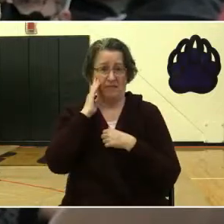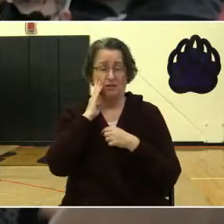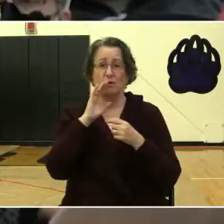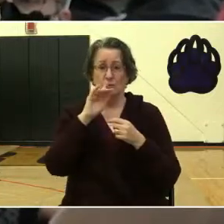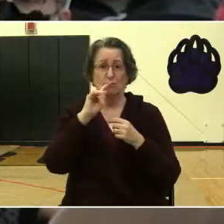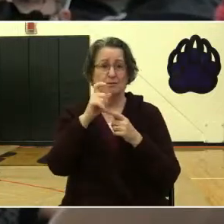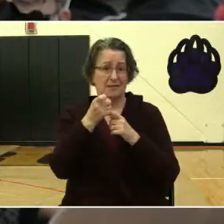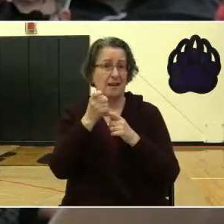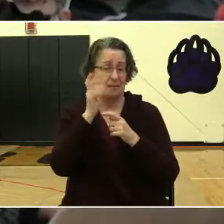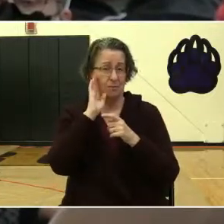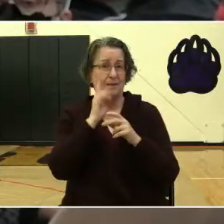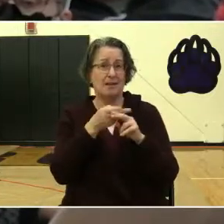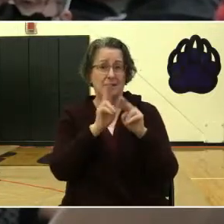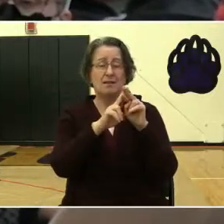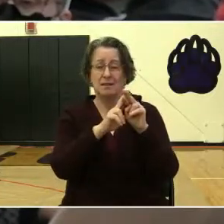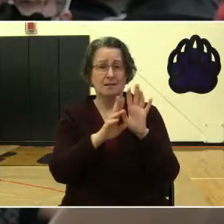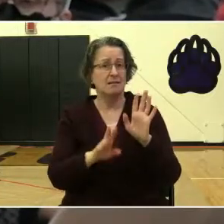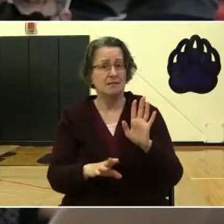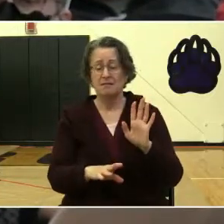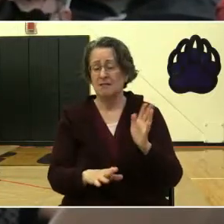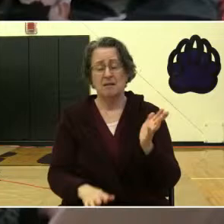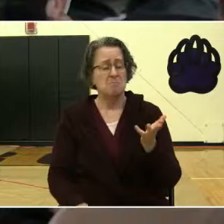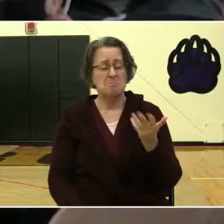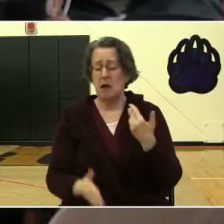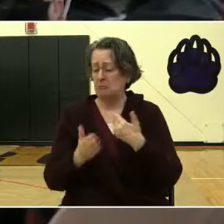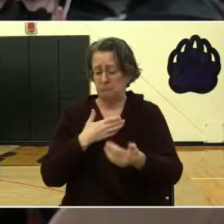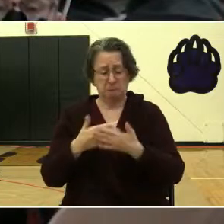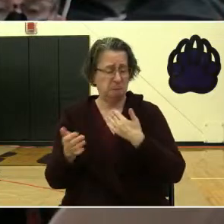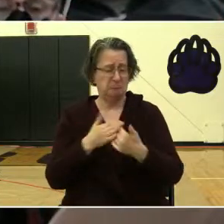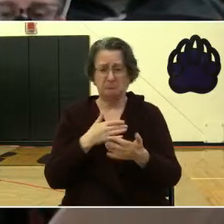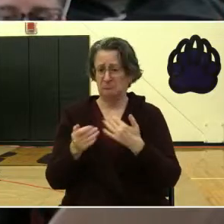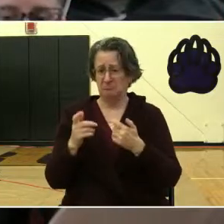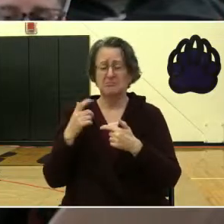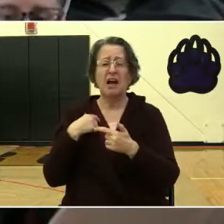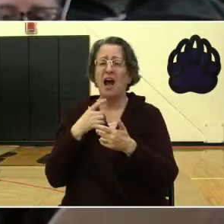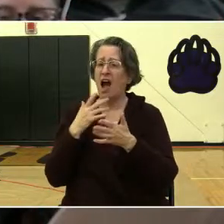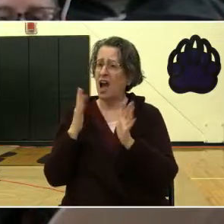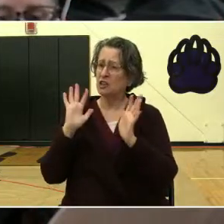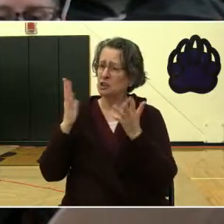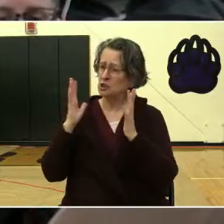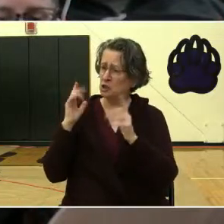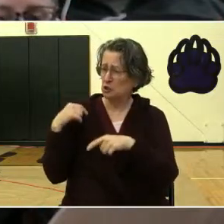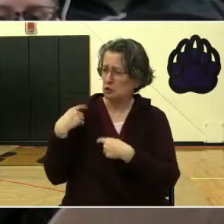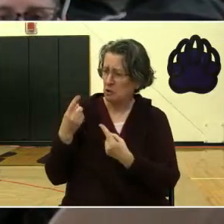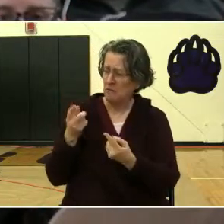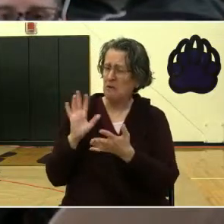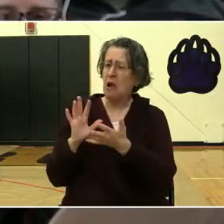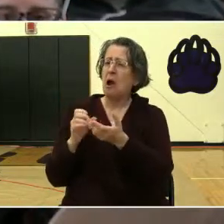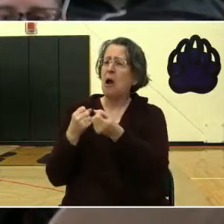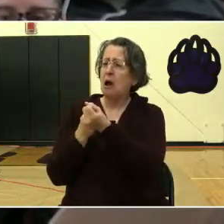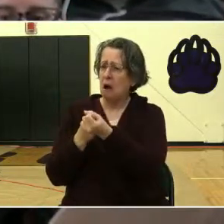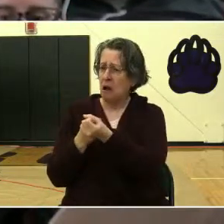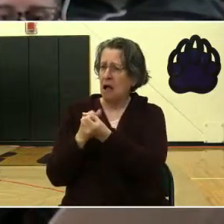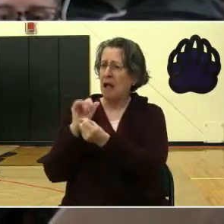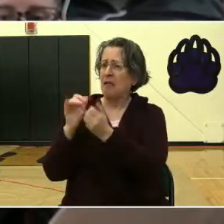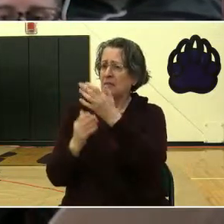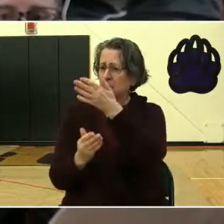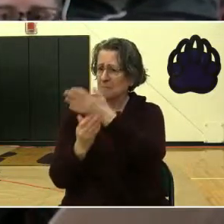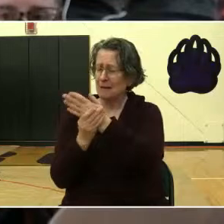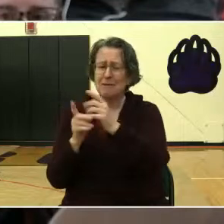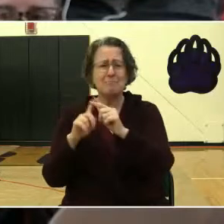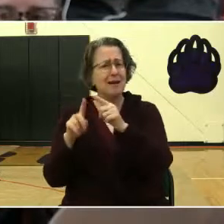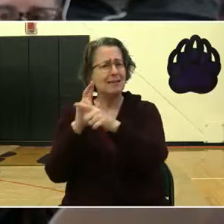think I'm so far generally in favor of the grace proposal but I was also interested in Daniel cp's